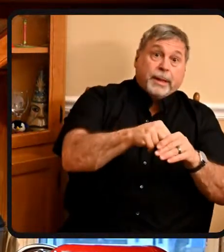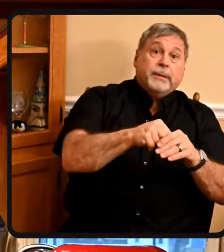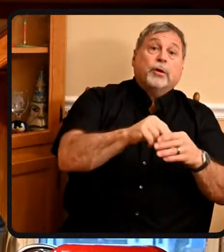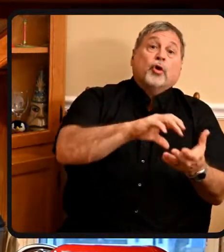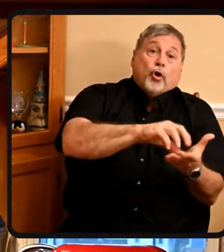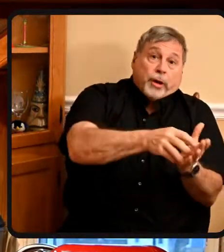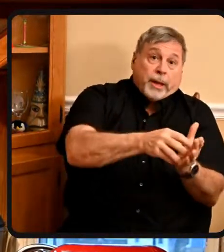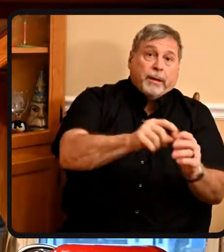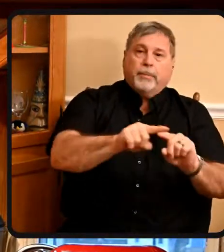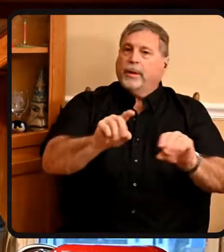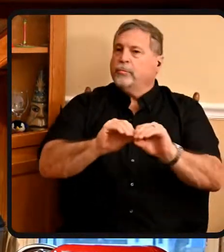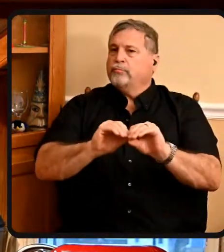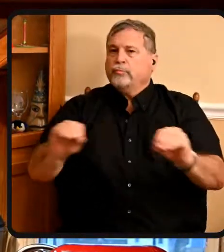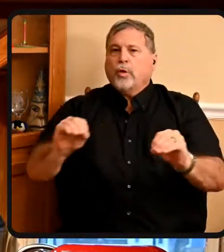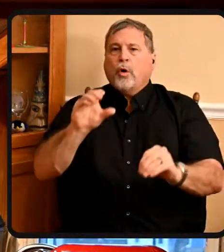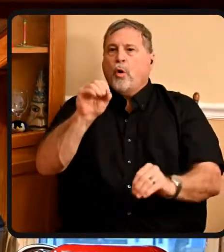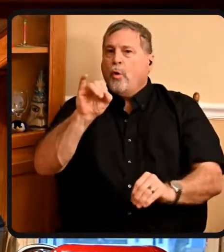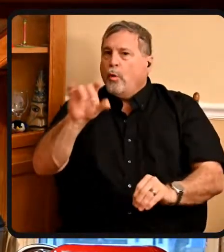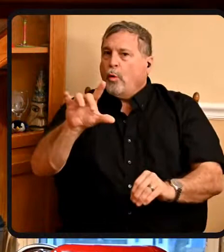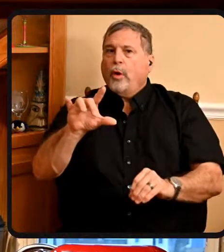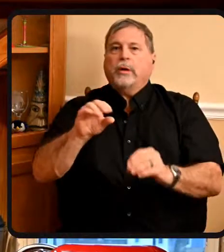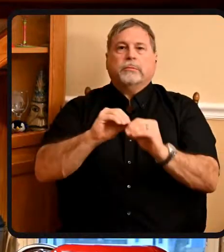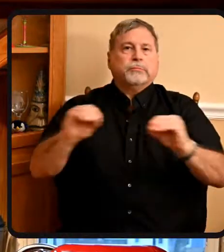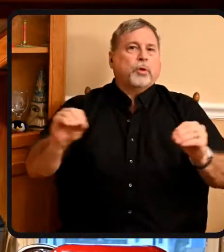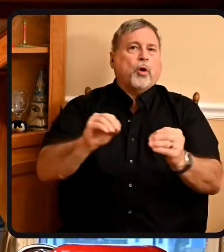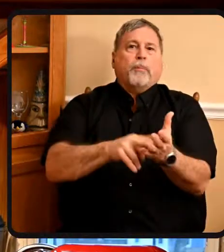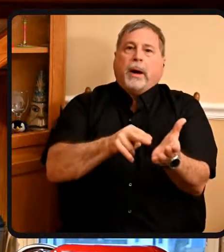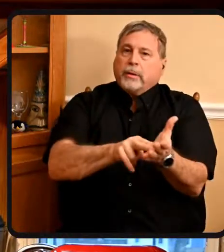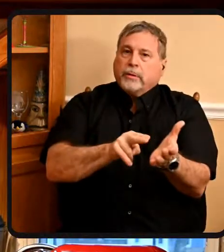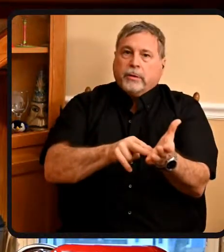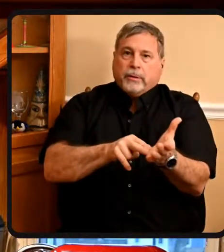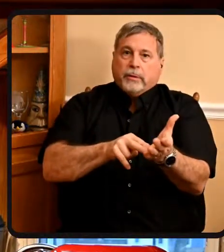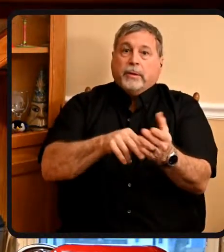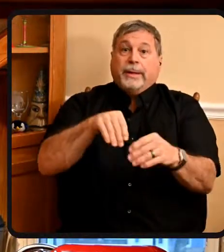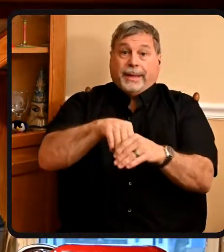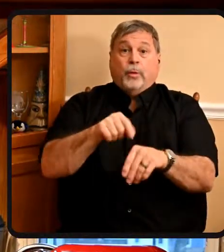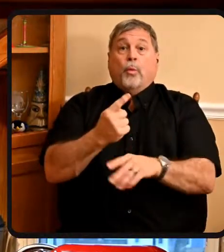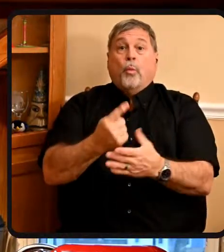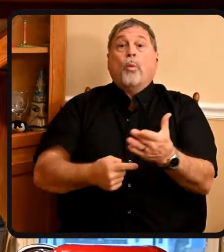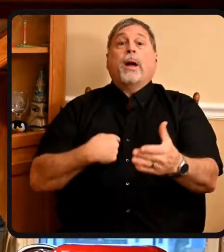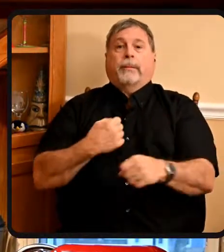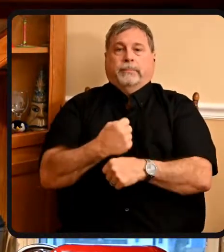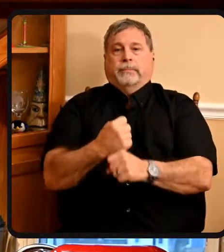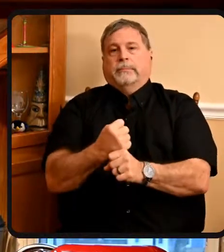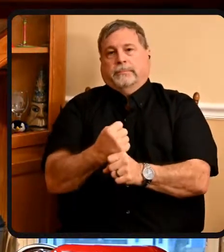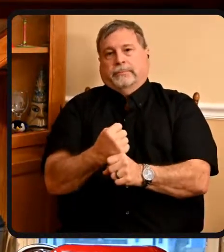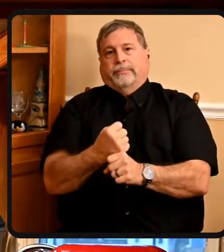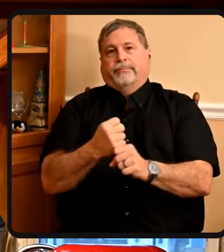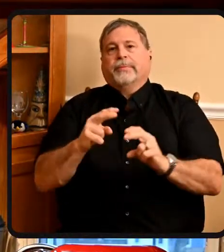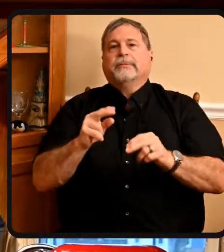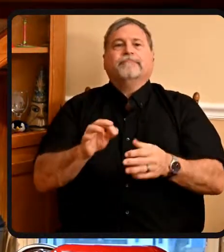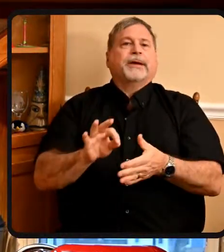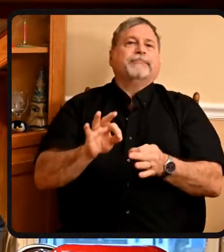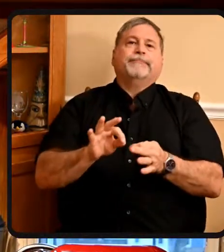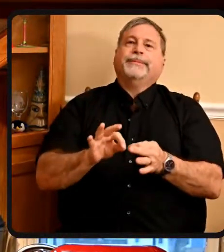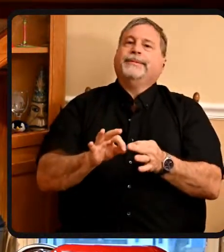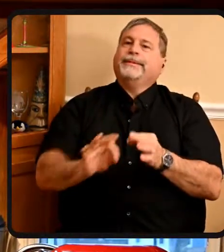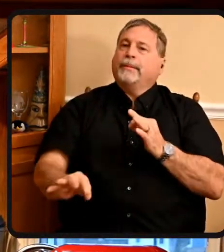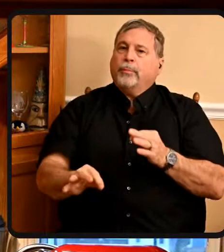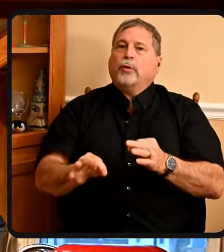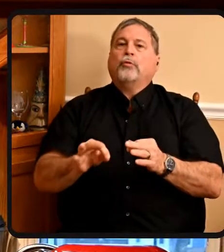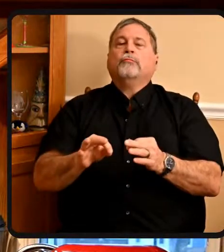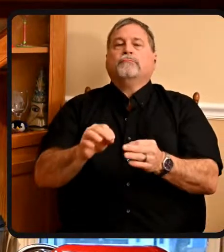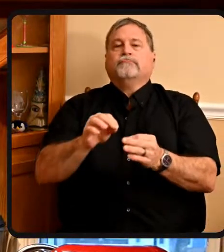cookie dough. So there's no oil, there's no butter in biscotti, at least in the recipe I'm using. Very